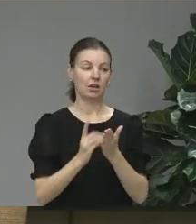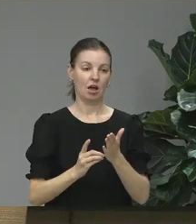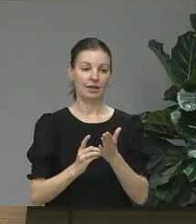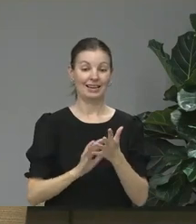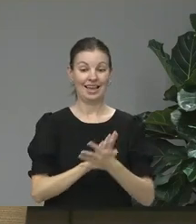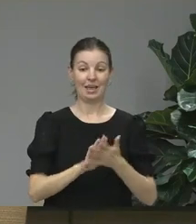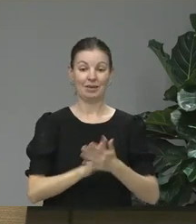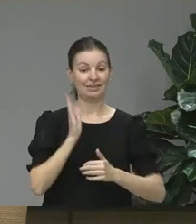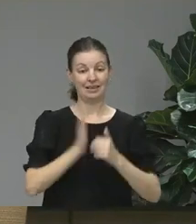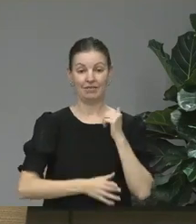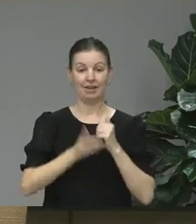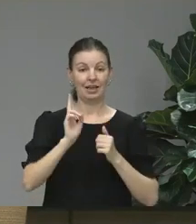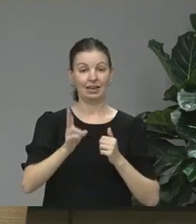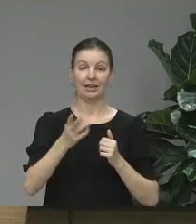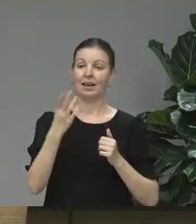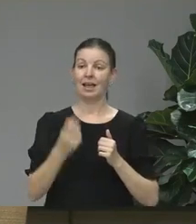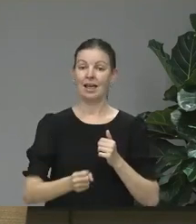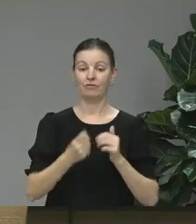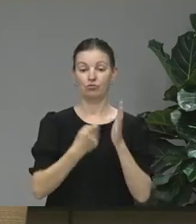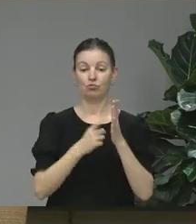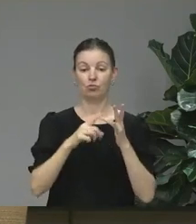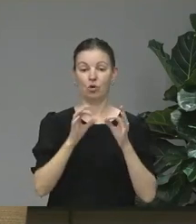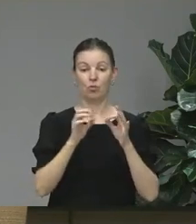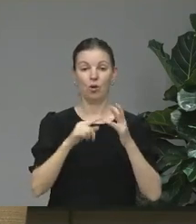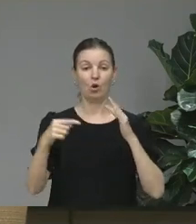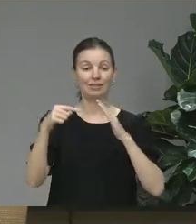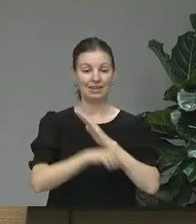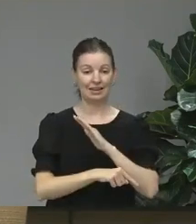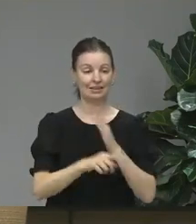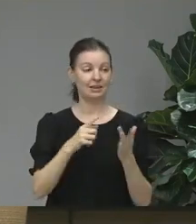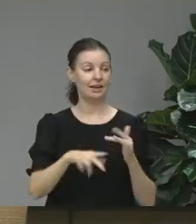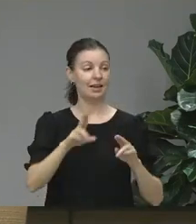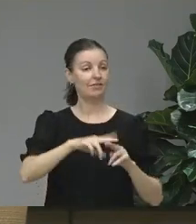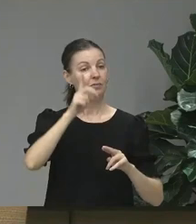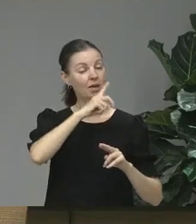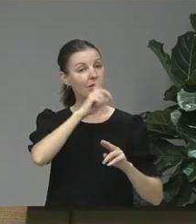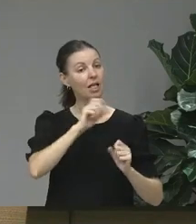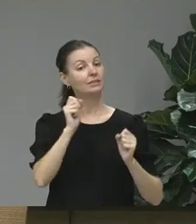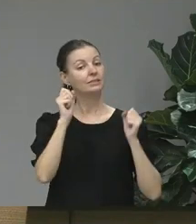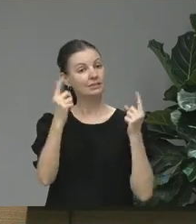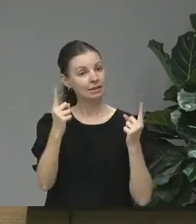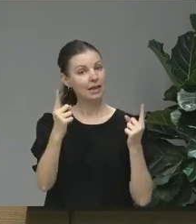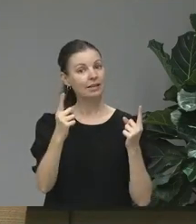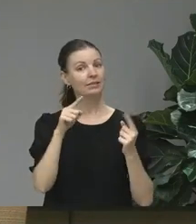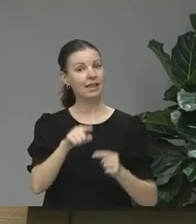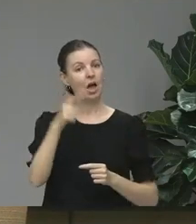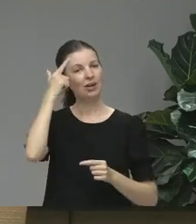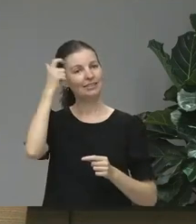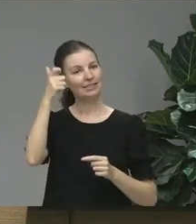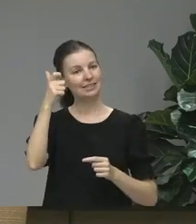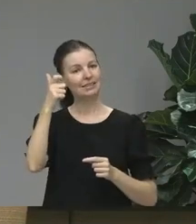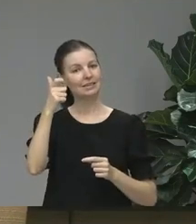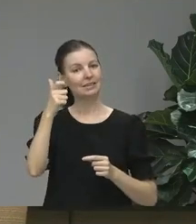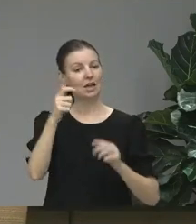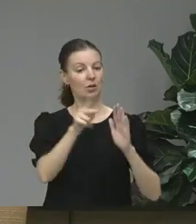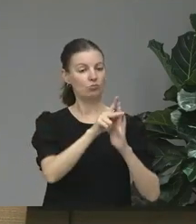repeat robo-debt if people understand and honour the notion that programs